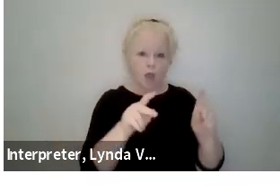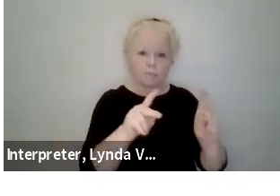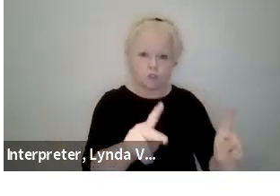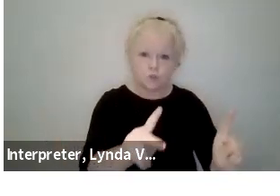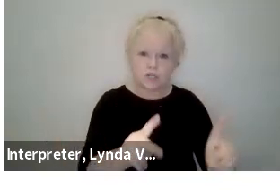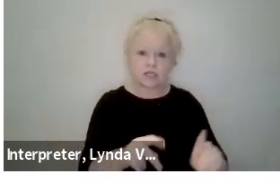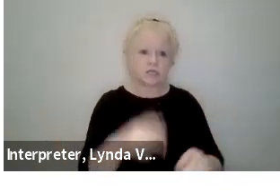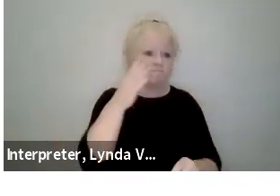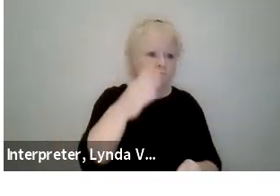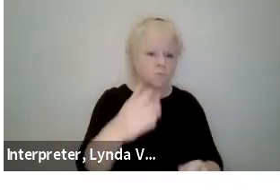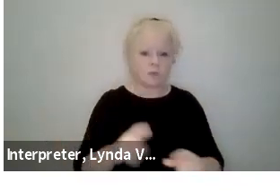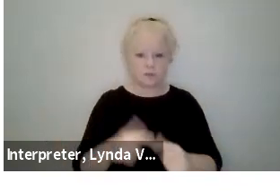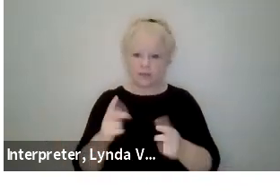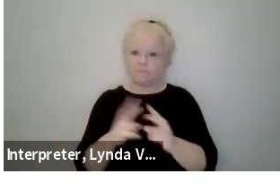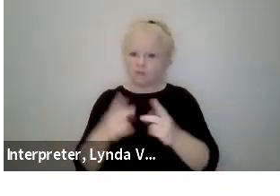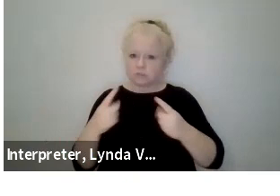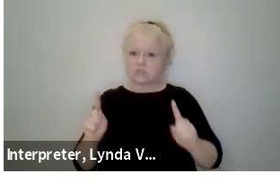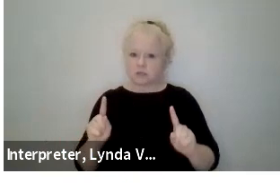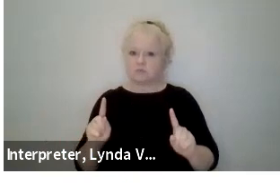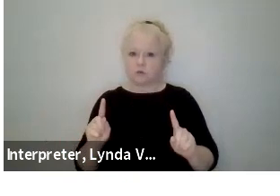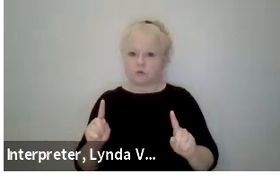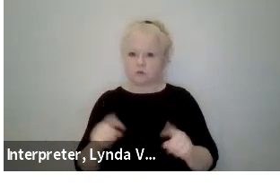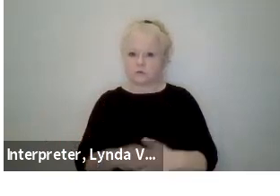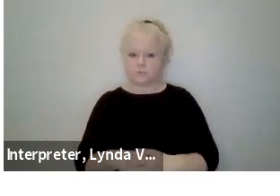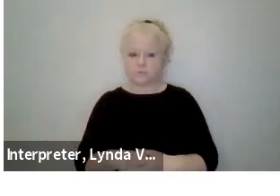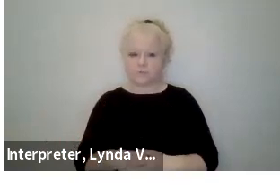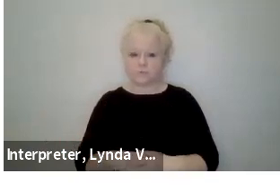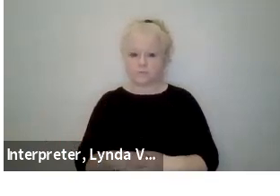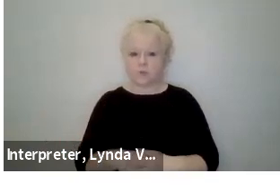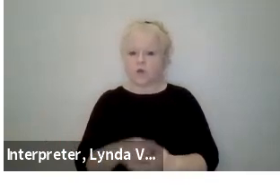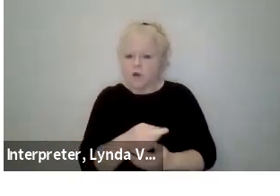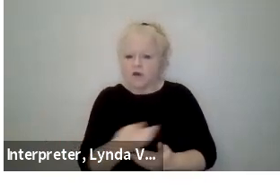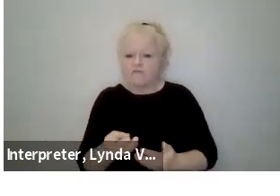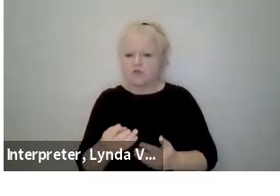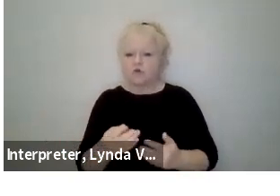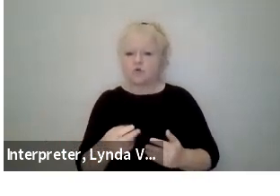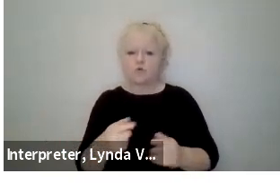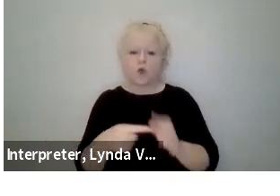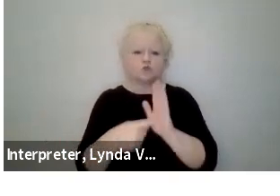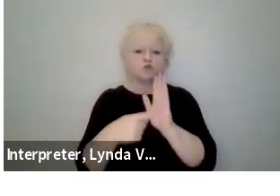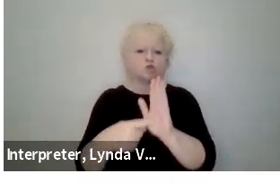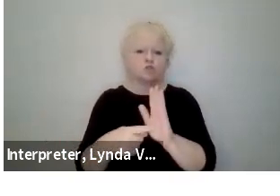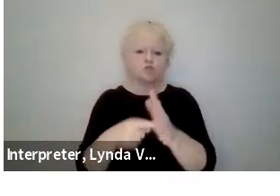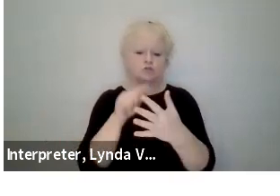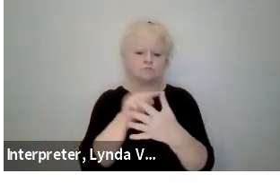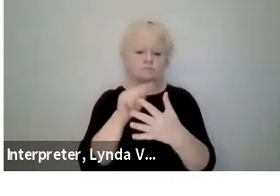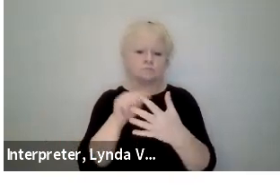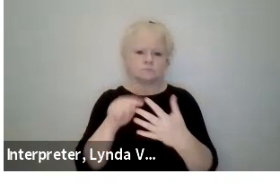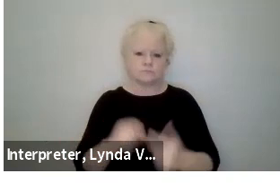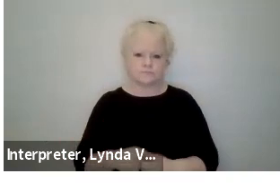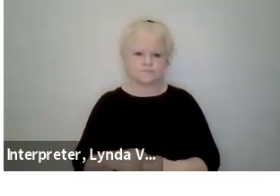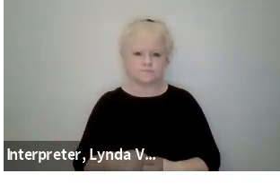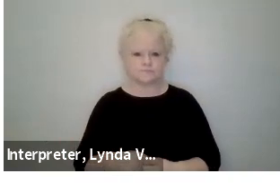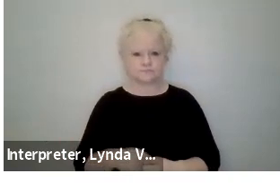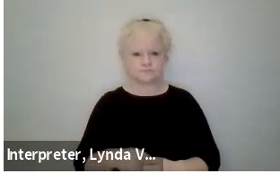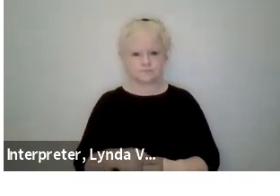very successful for us. A few of the ones that we wanted to highlight today, you see some logos on the screen for our membership